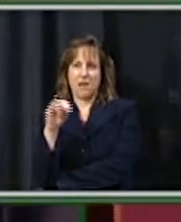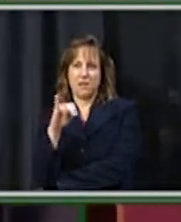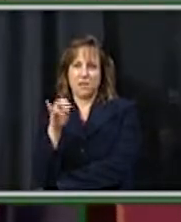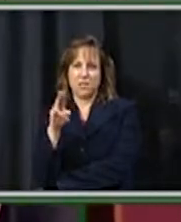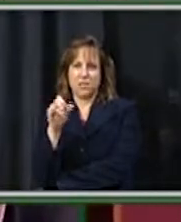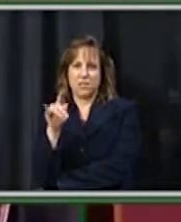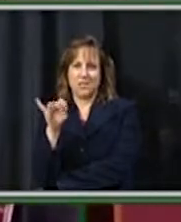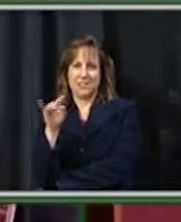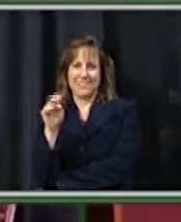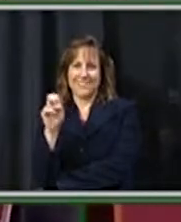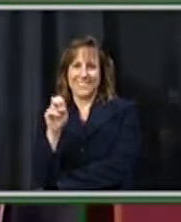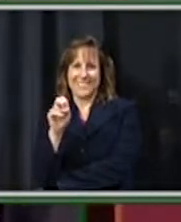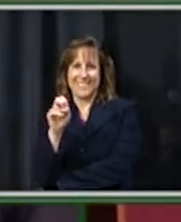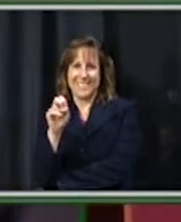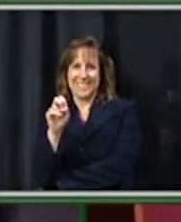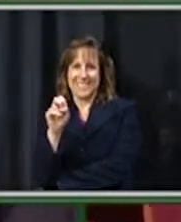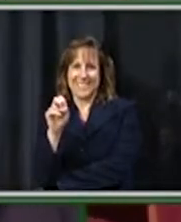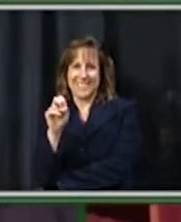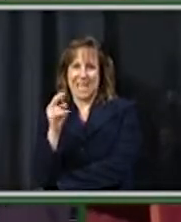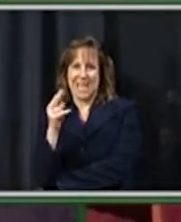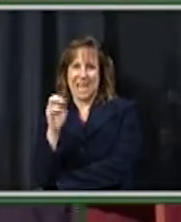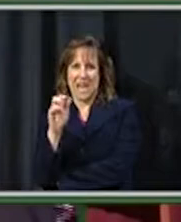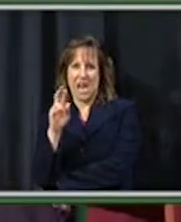Justine Mercedes Harris.